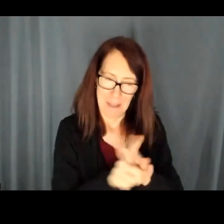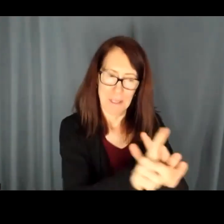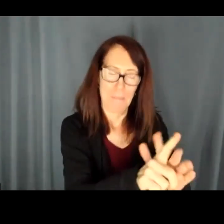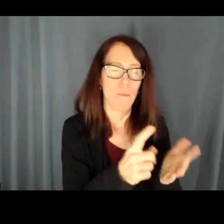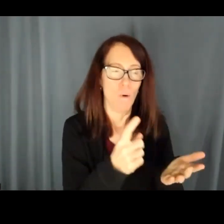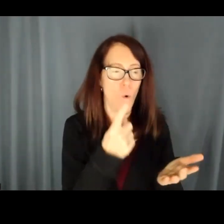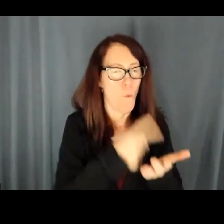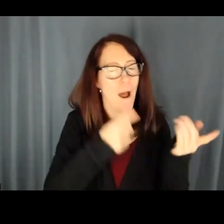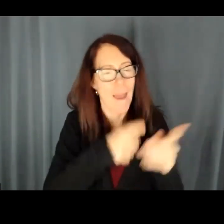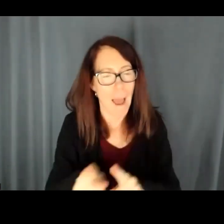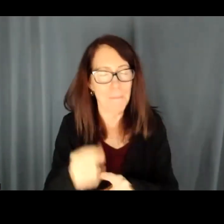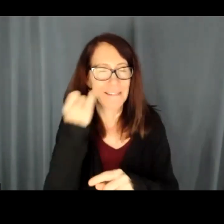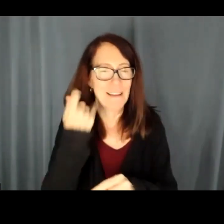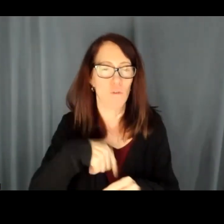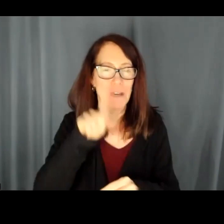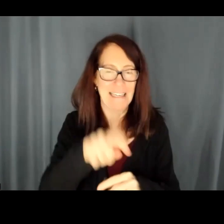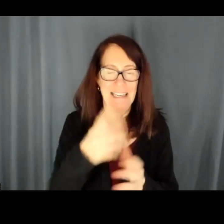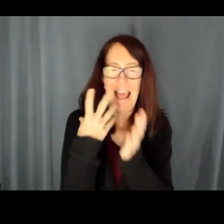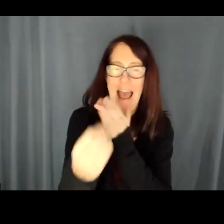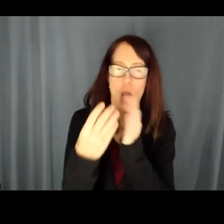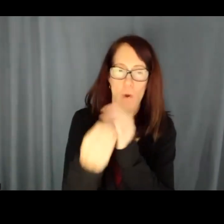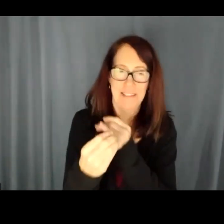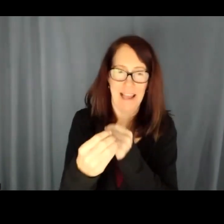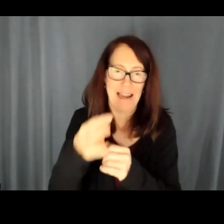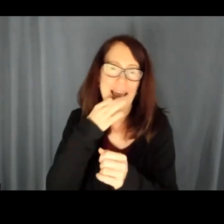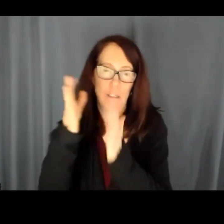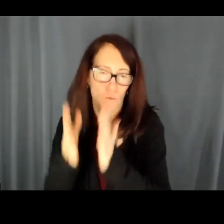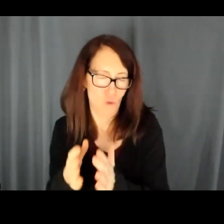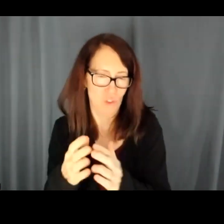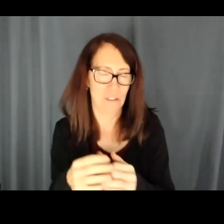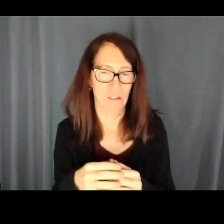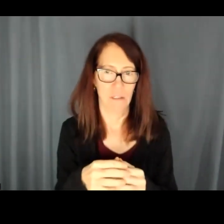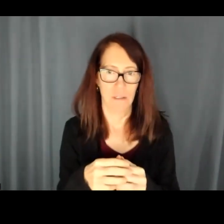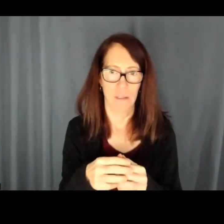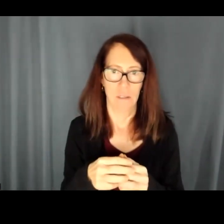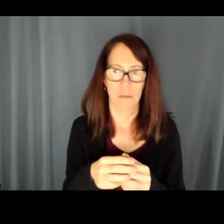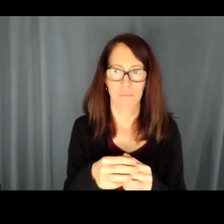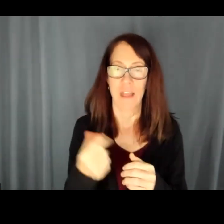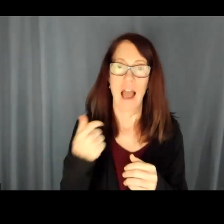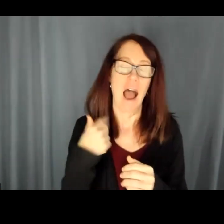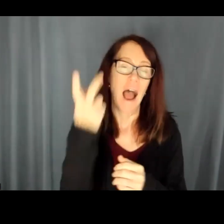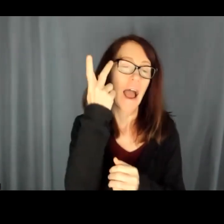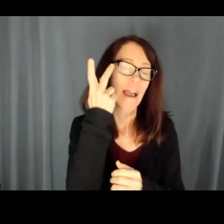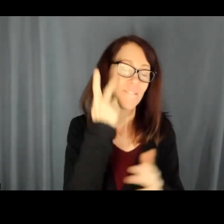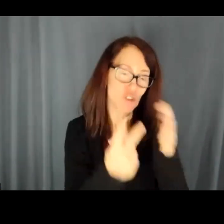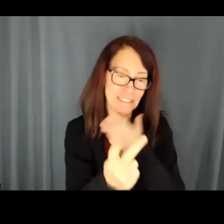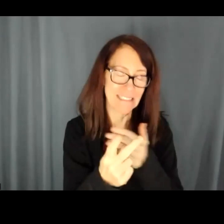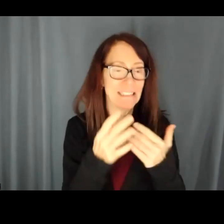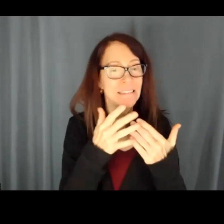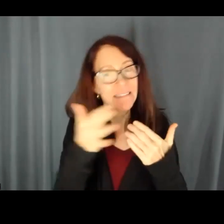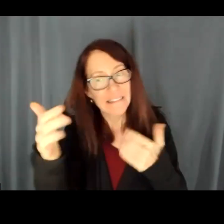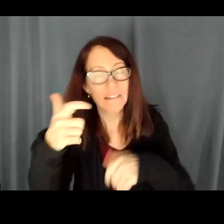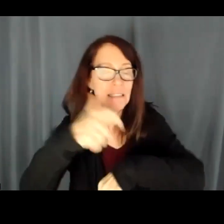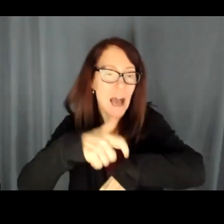matter experts? If we need to consult with experts. And I would anticipate that at some point down the line, we could